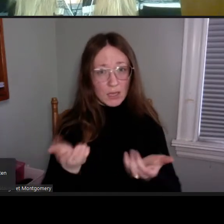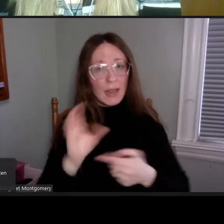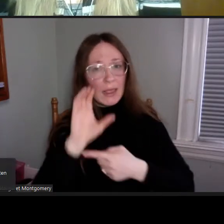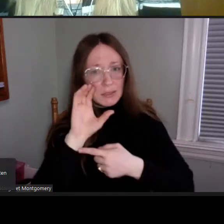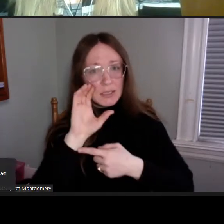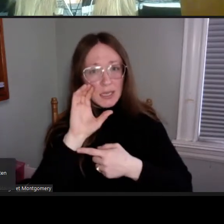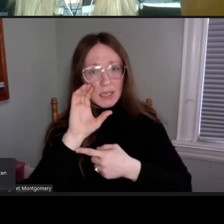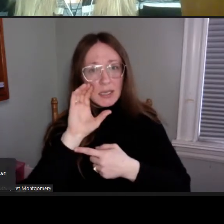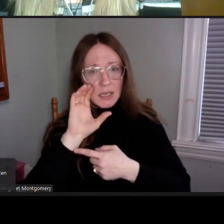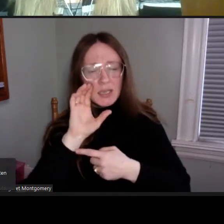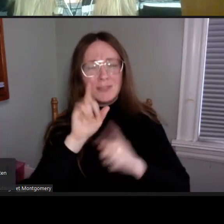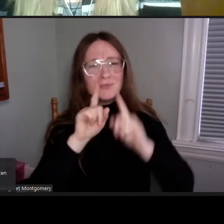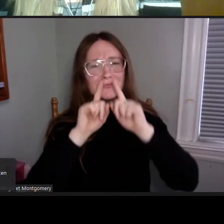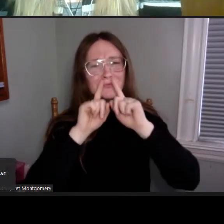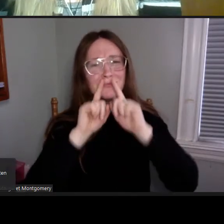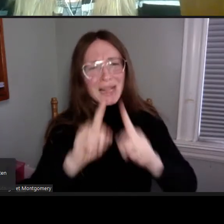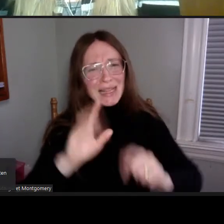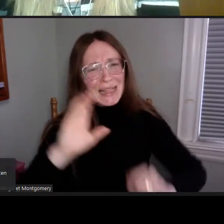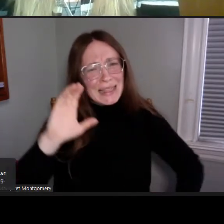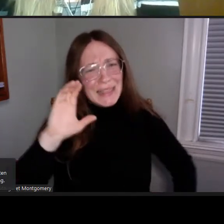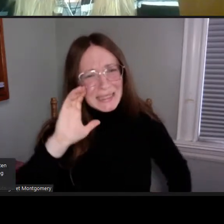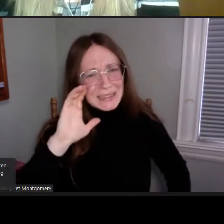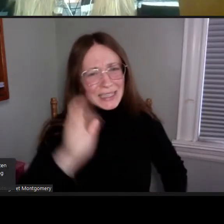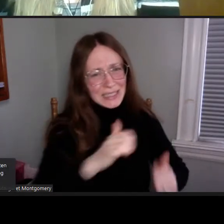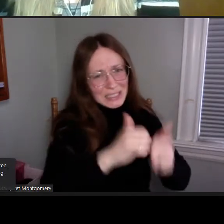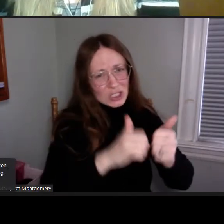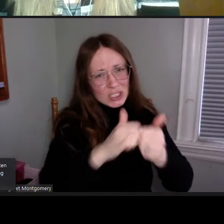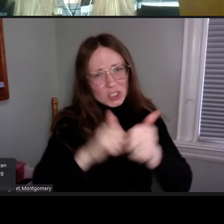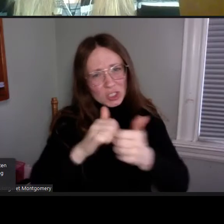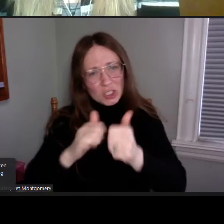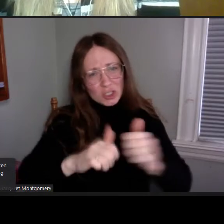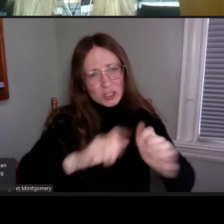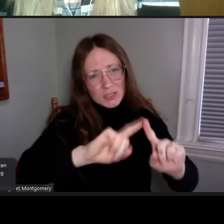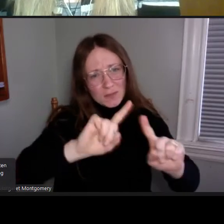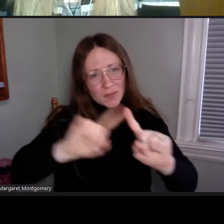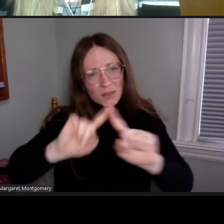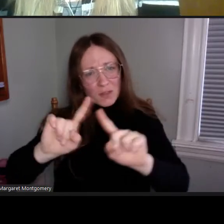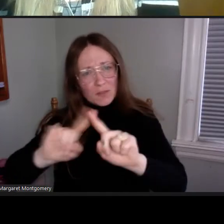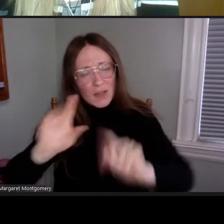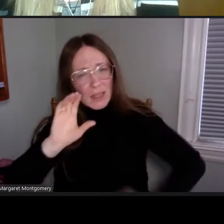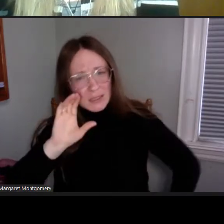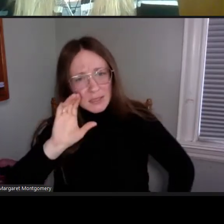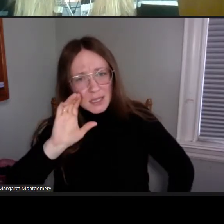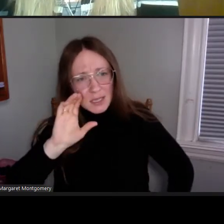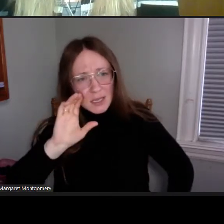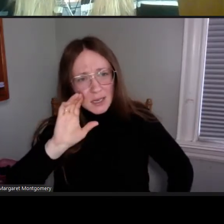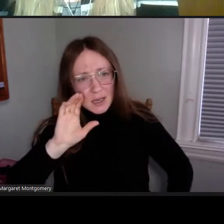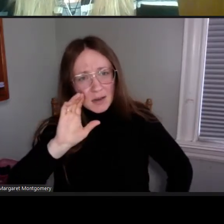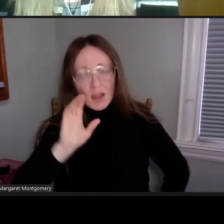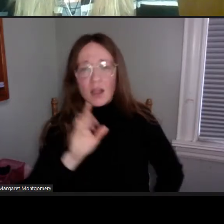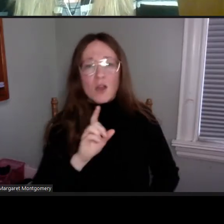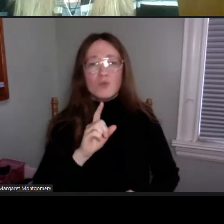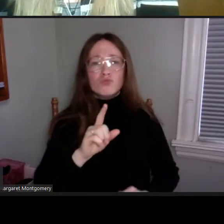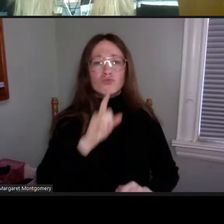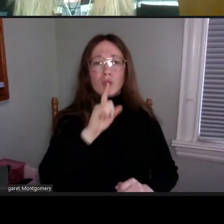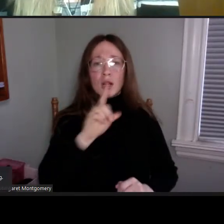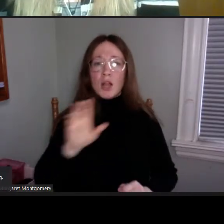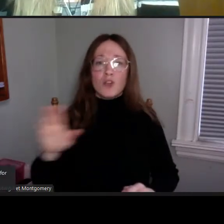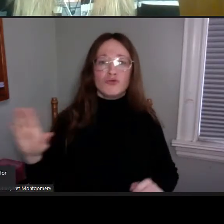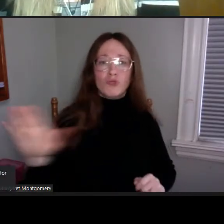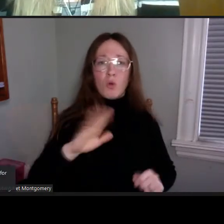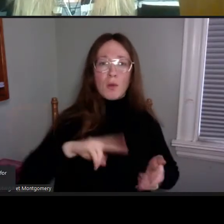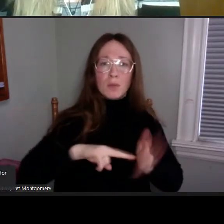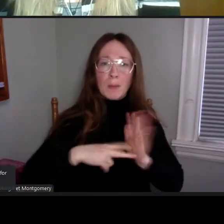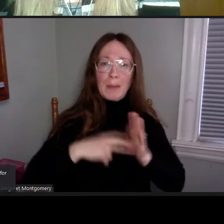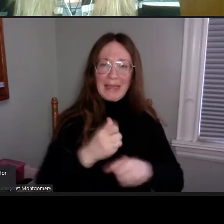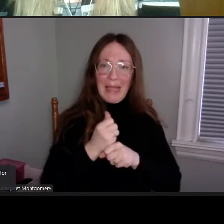to really what that individual is sharing and saying. Get to know any of your clients, but we're talking for blindness now.